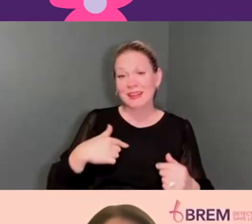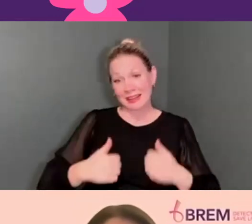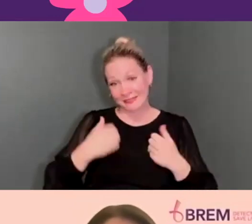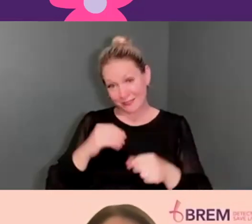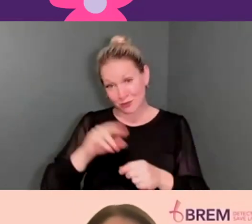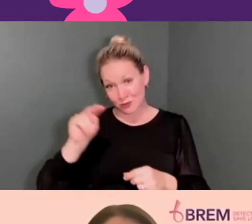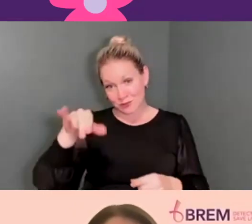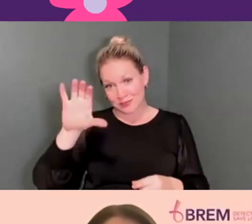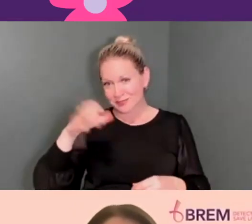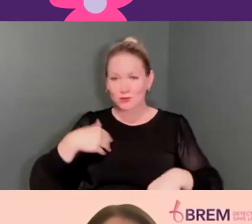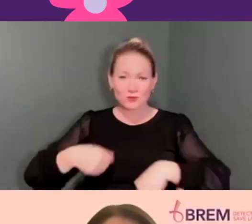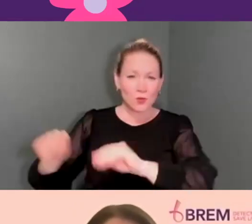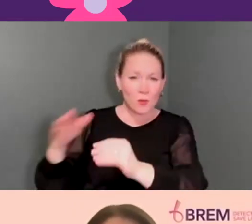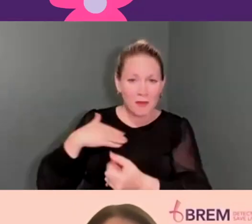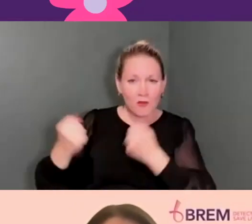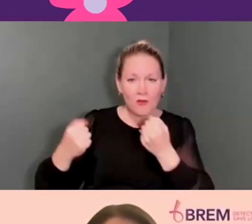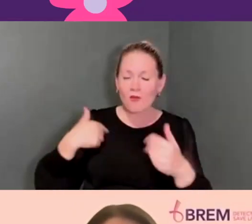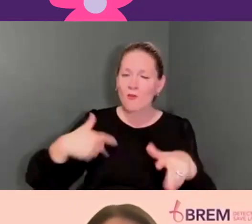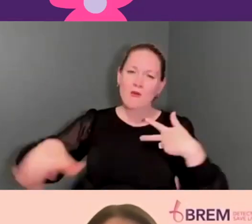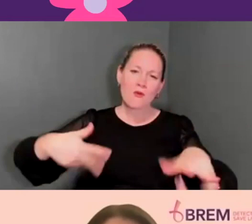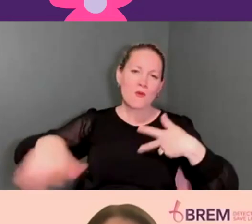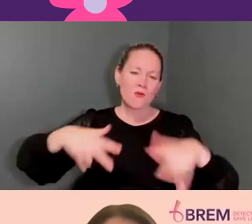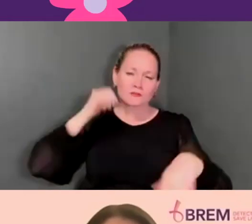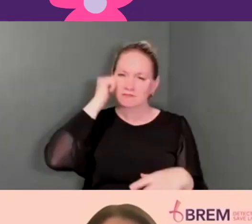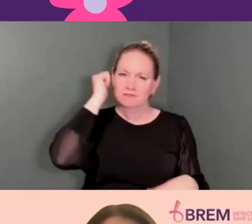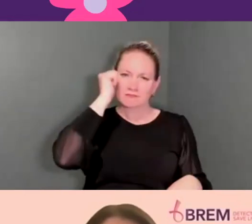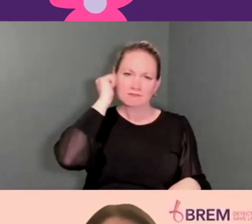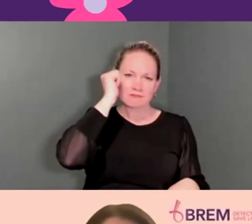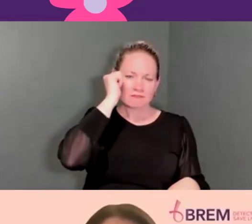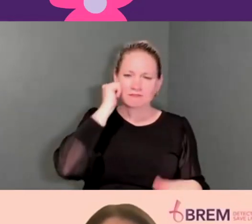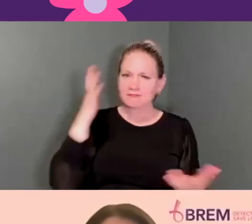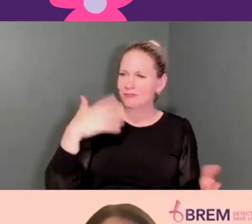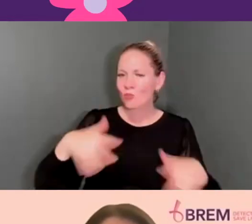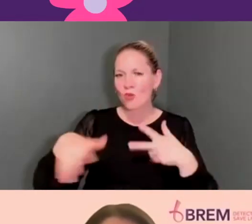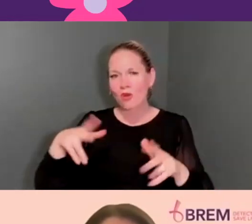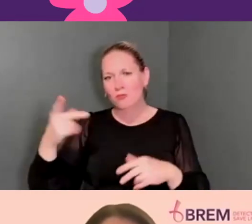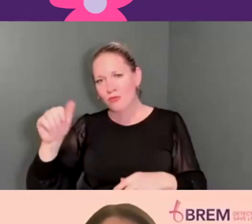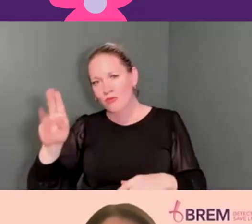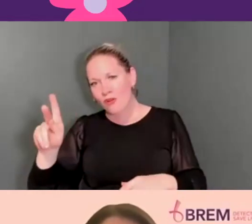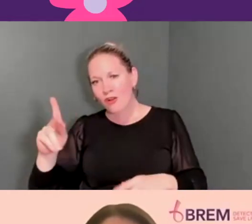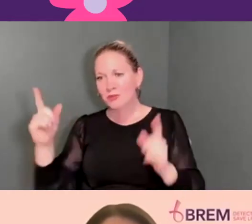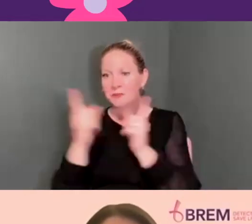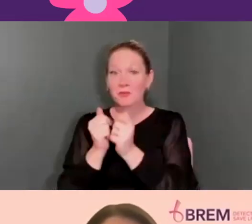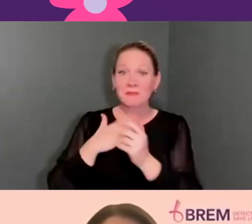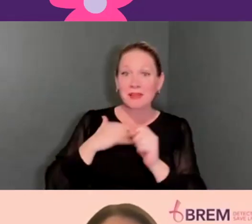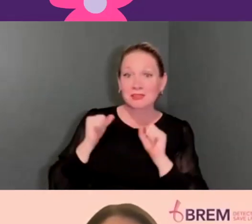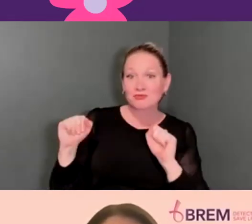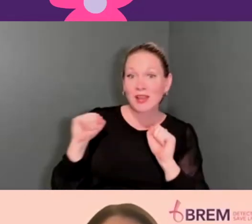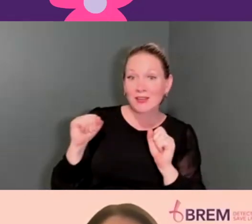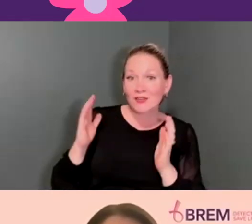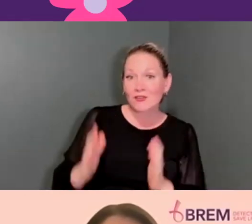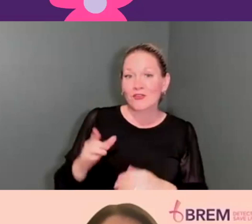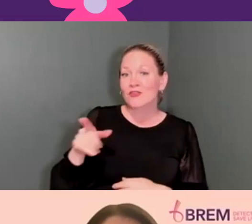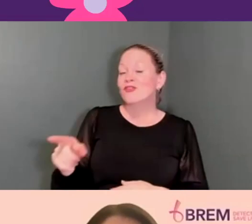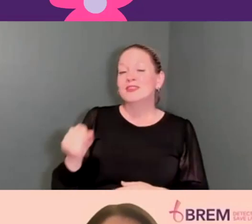I'd sold my car. I walked everywhere. So, you know, I would walk to the park to meet my trainer, you know, so it just